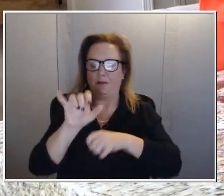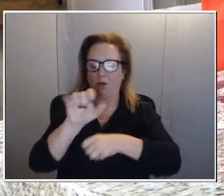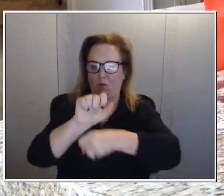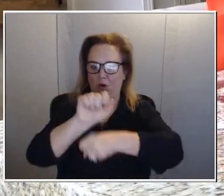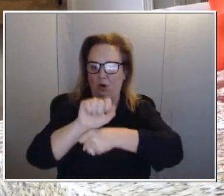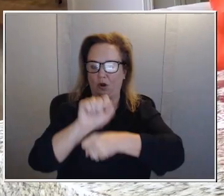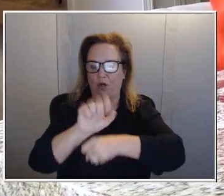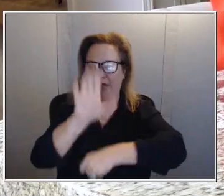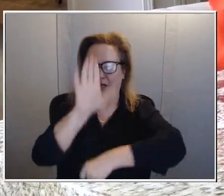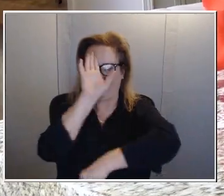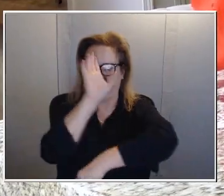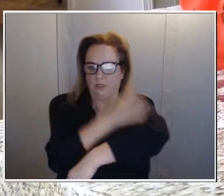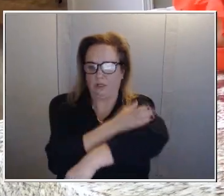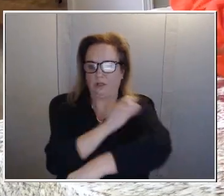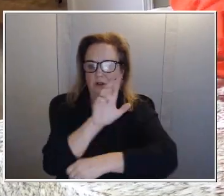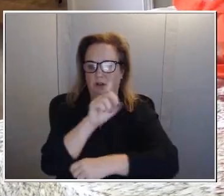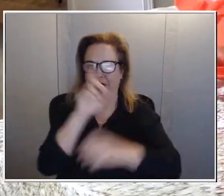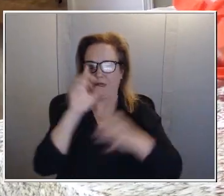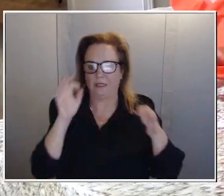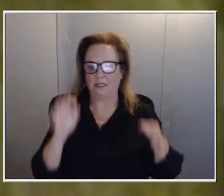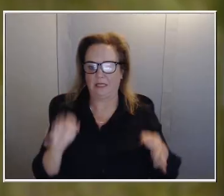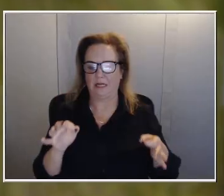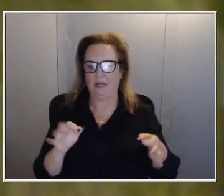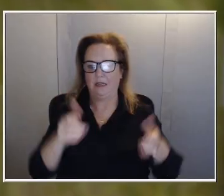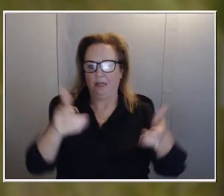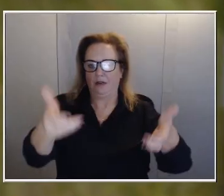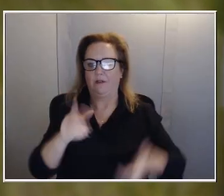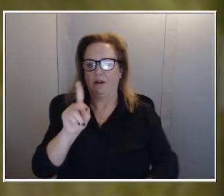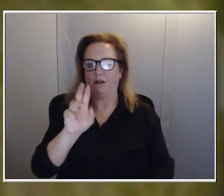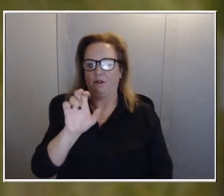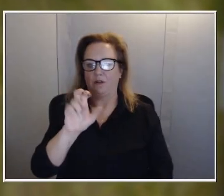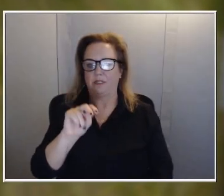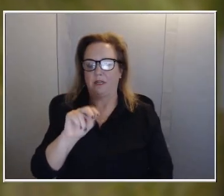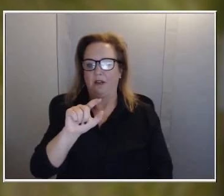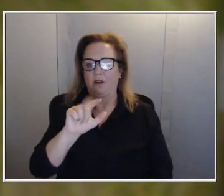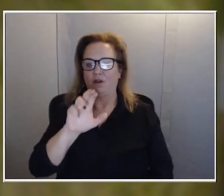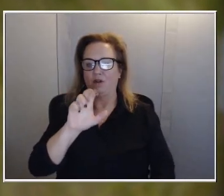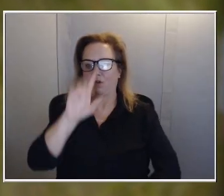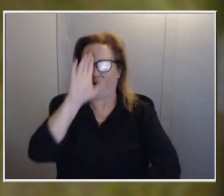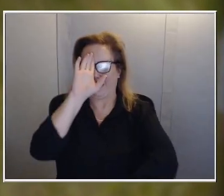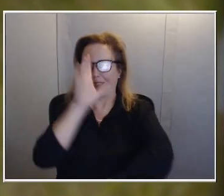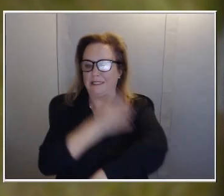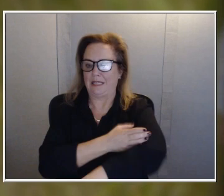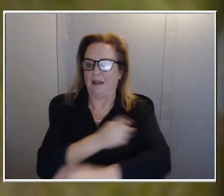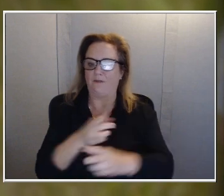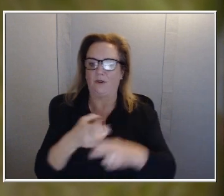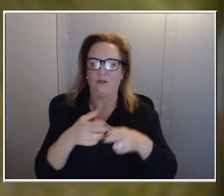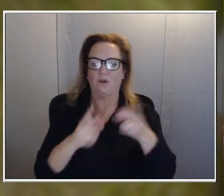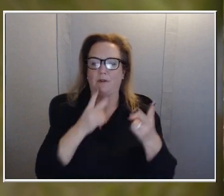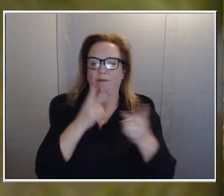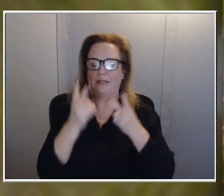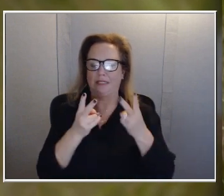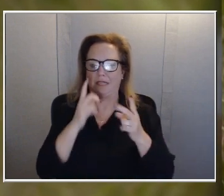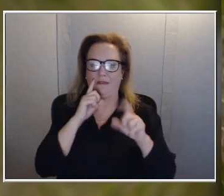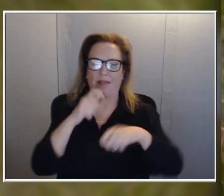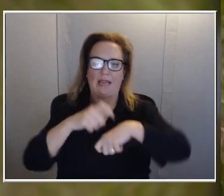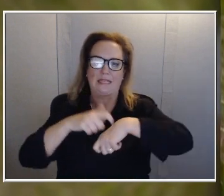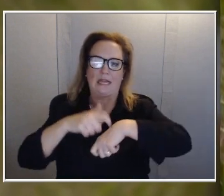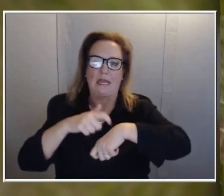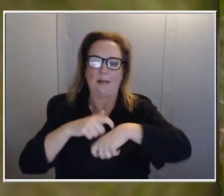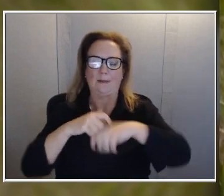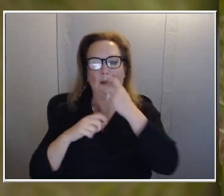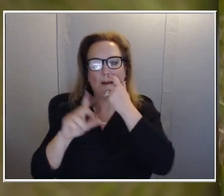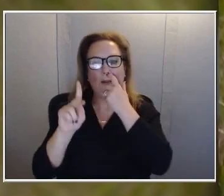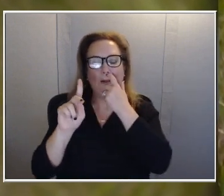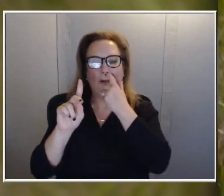son's yard and decided on a whim to invite Kristen and her grandson over for a quick visit, if they had time. Kim